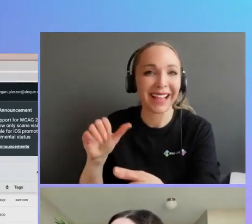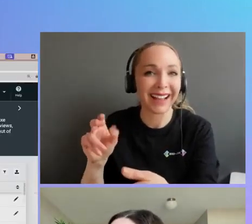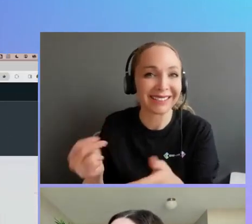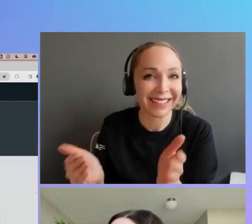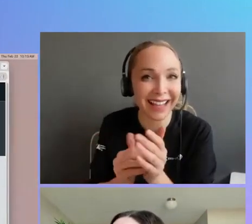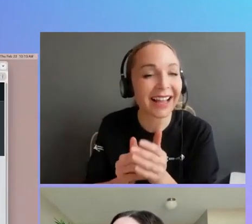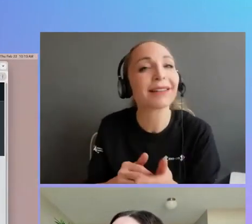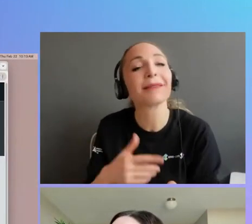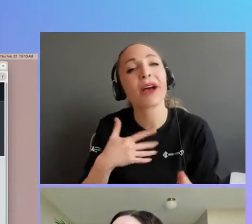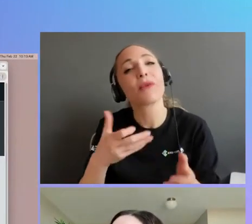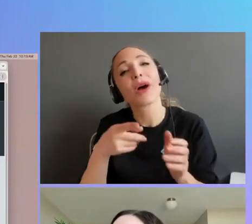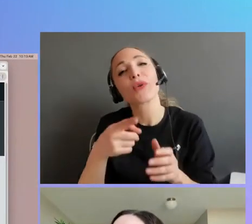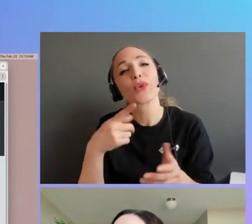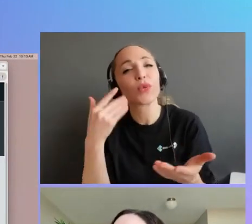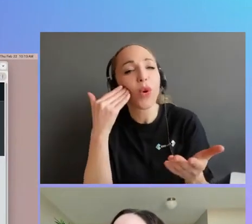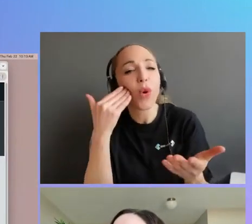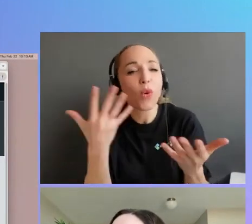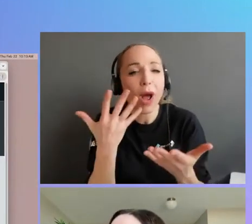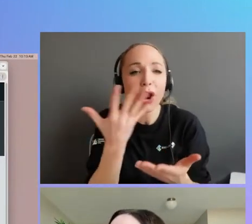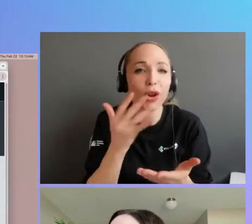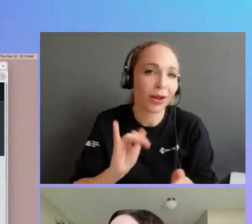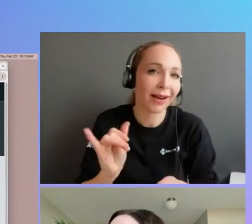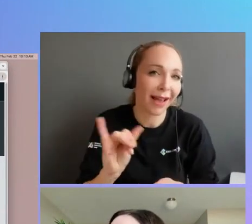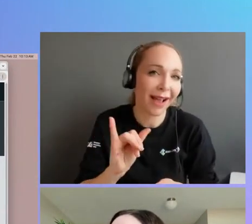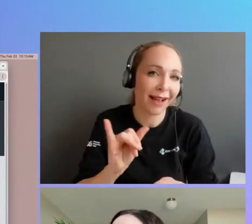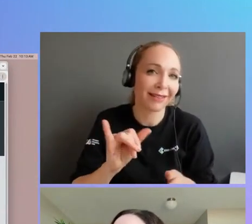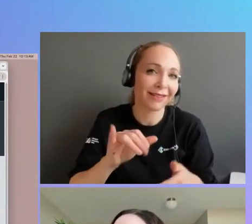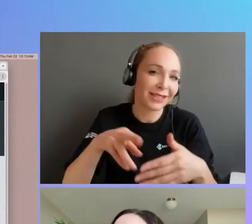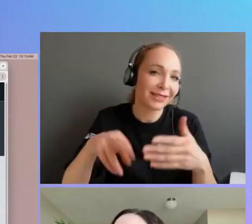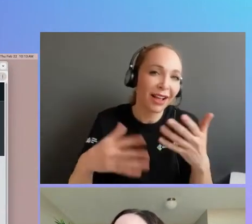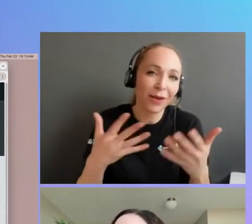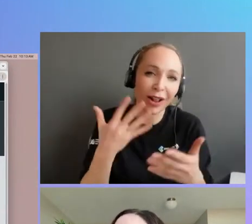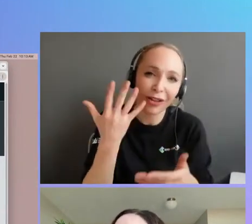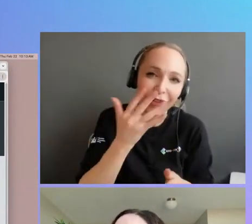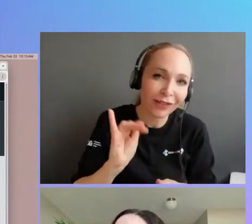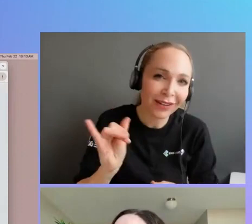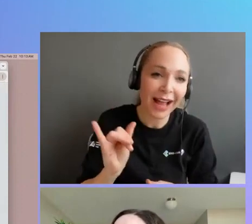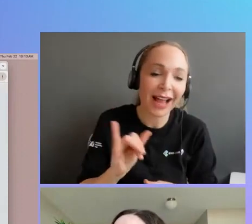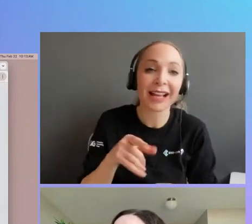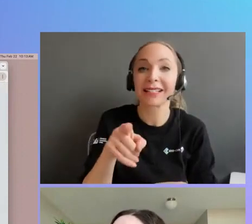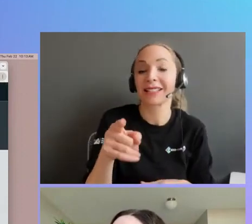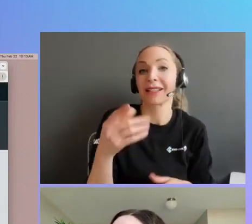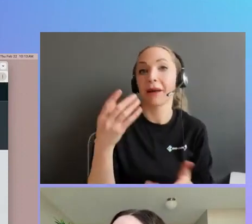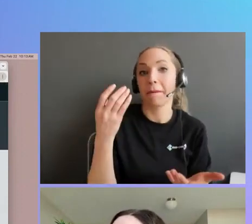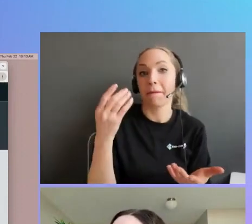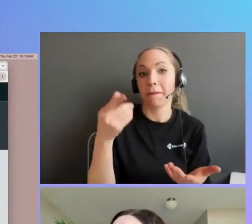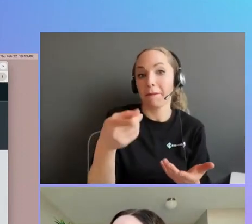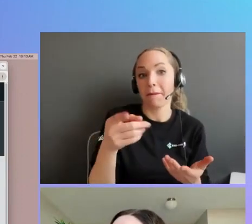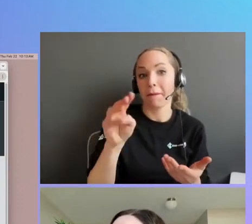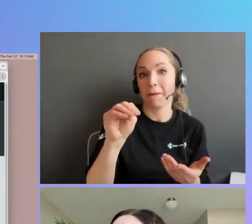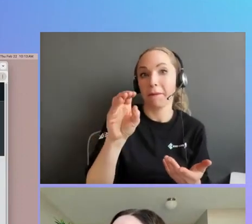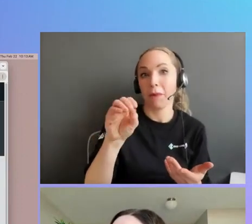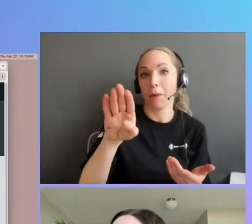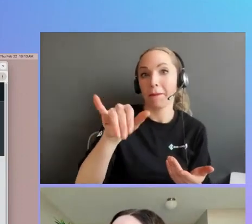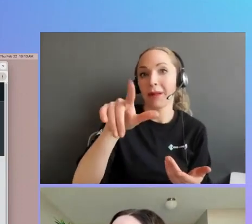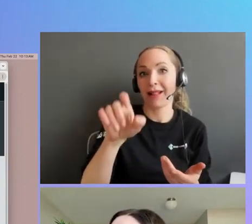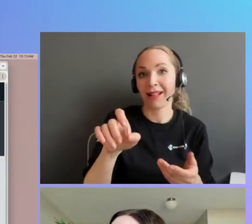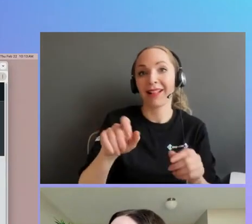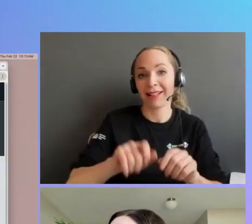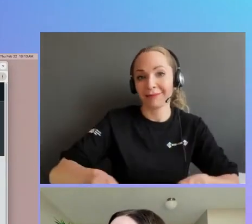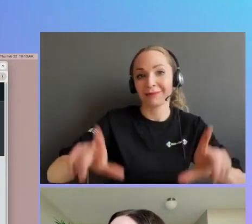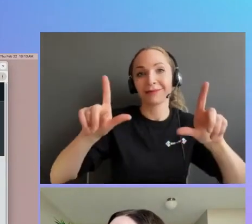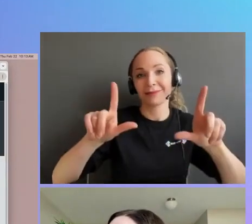actually looks like then, what the results look like. So this is our mobile dashboard. I'm going to hit refresh so I can see my latest scan that I just